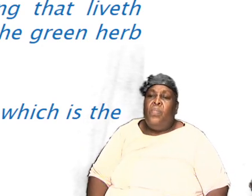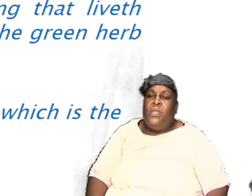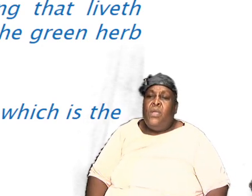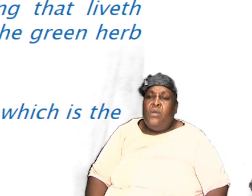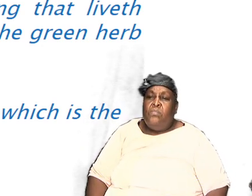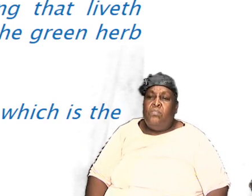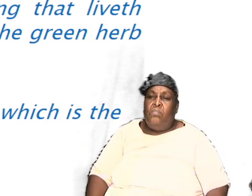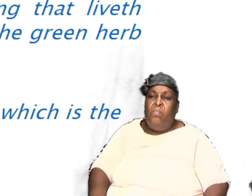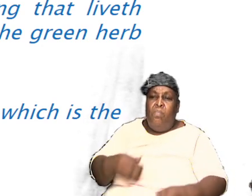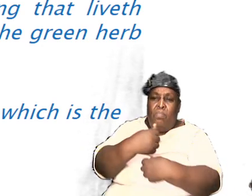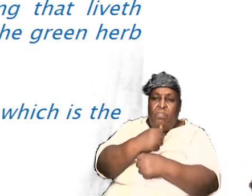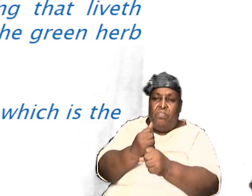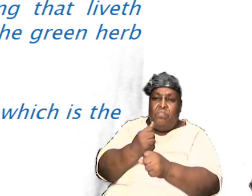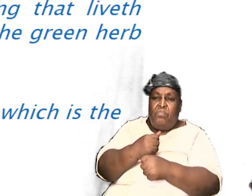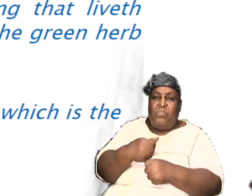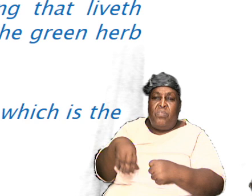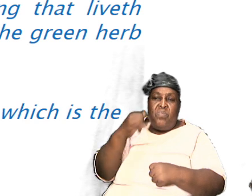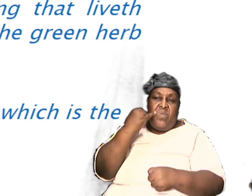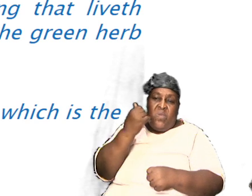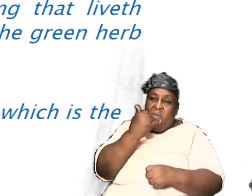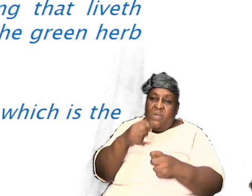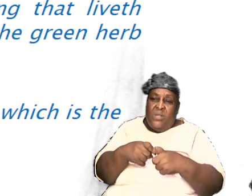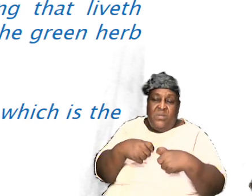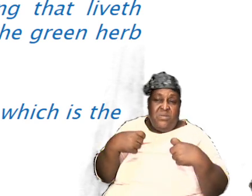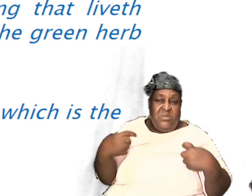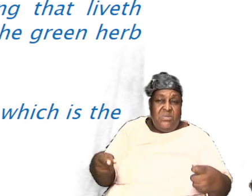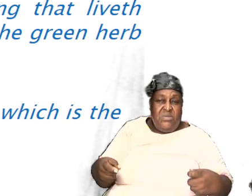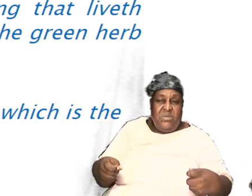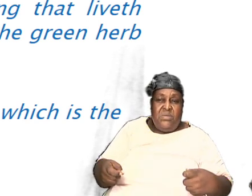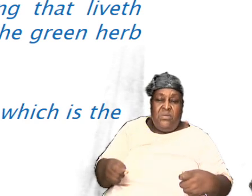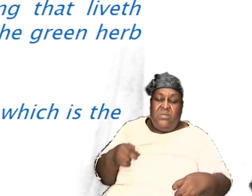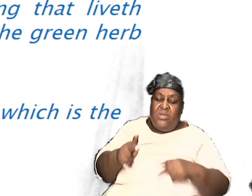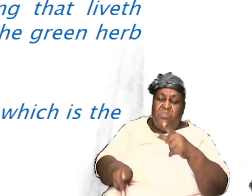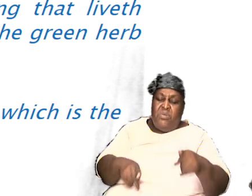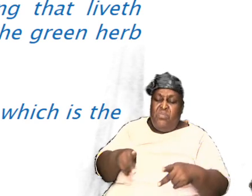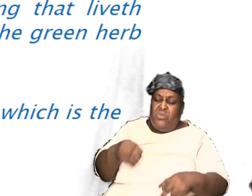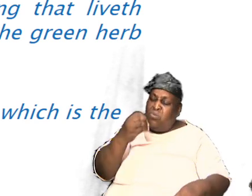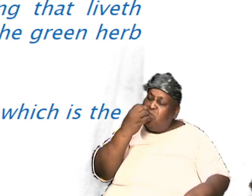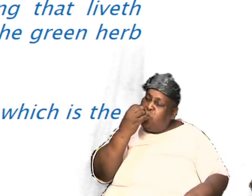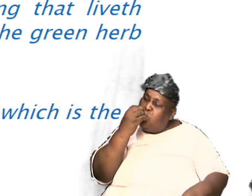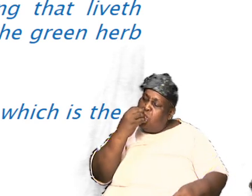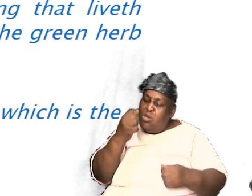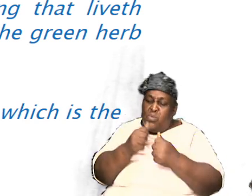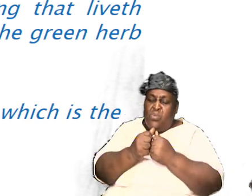So it caused Israel to sin, it caused Israel, the people to eat